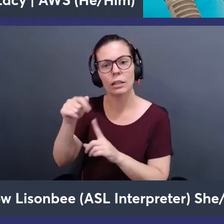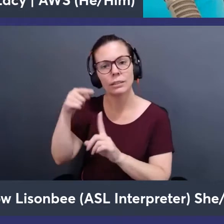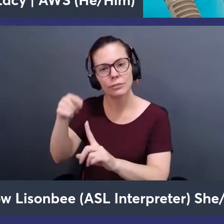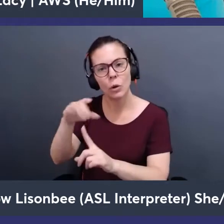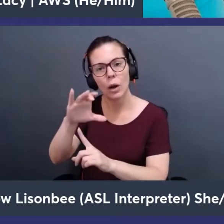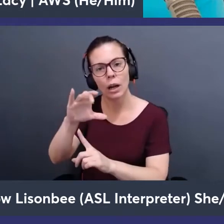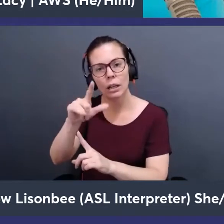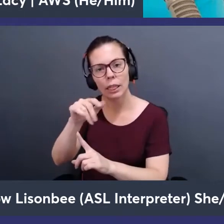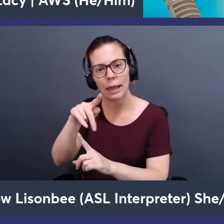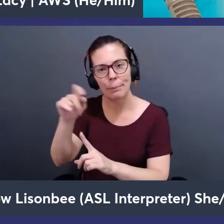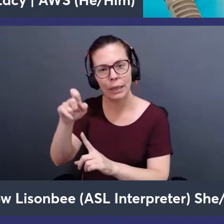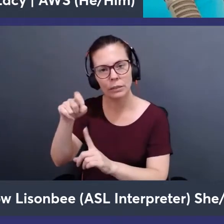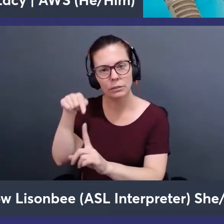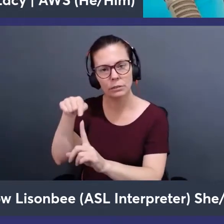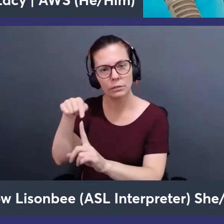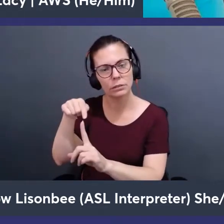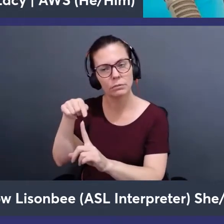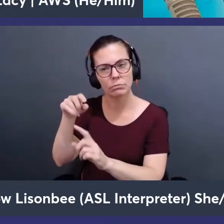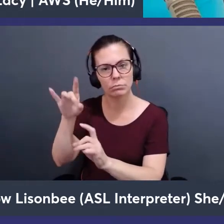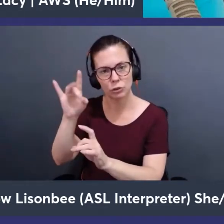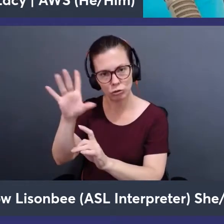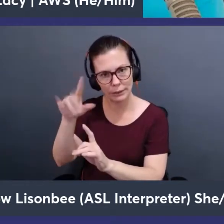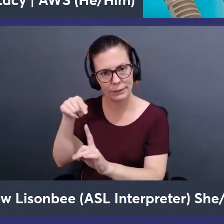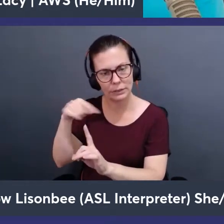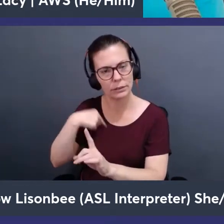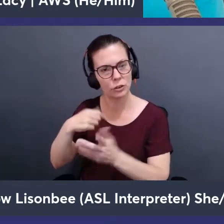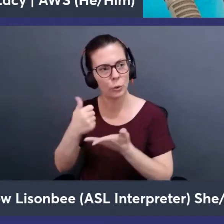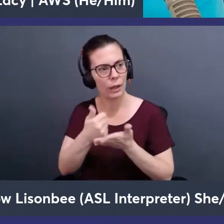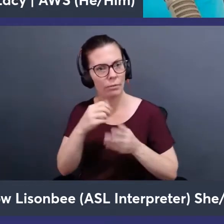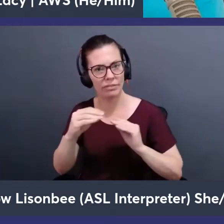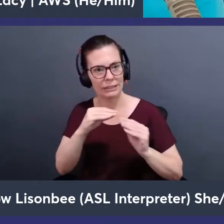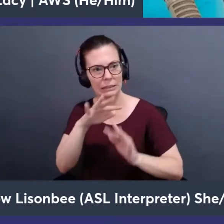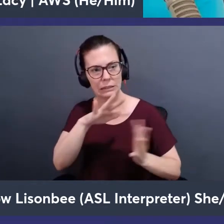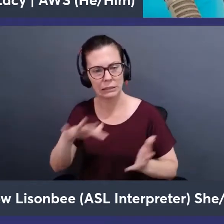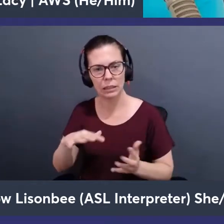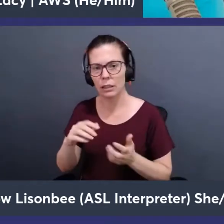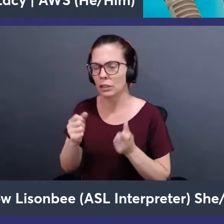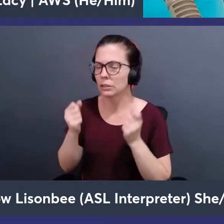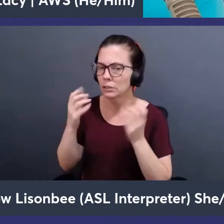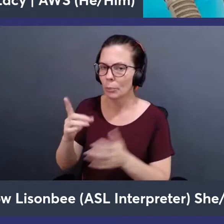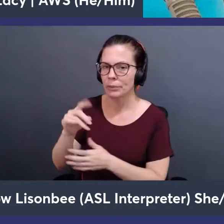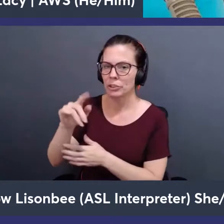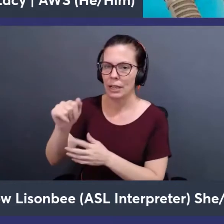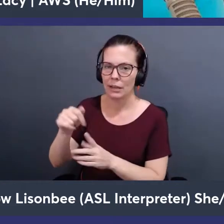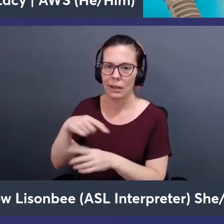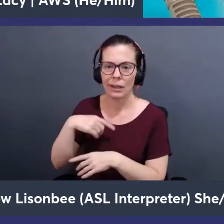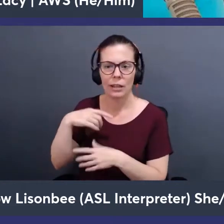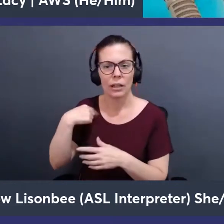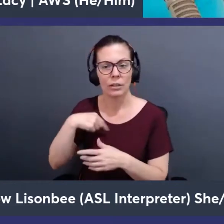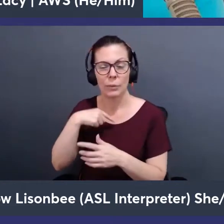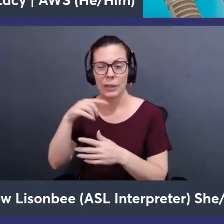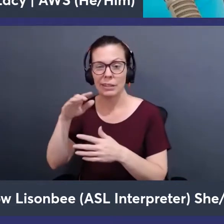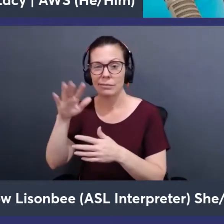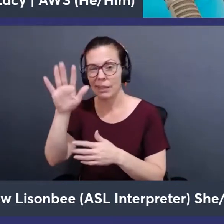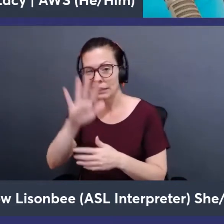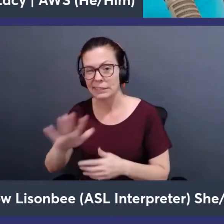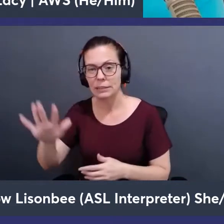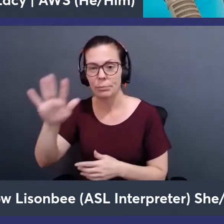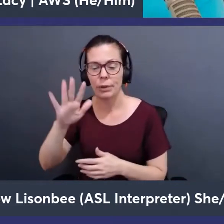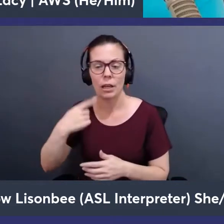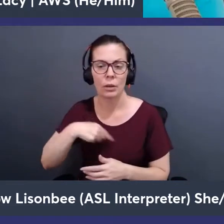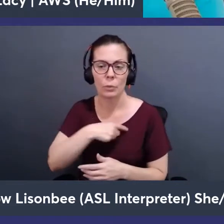crisis. And we are having so much data nowadays. IDC estimate that we'll